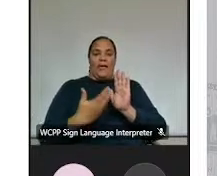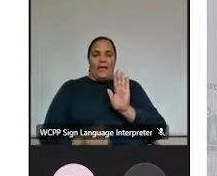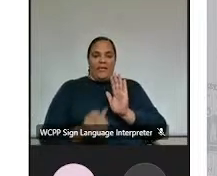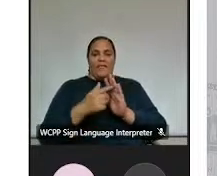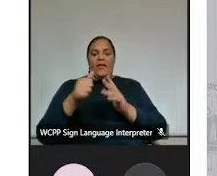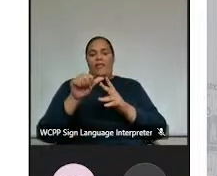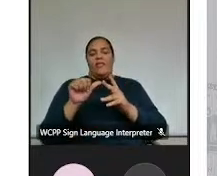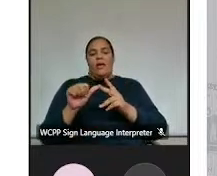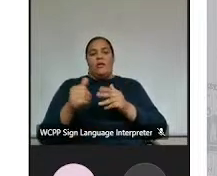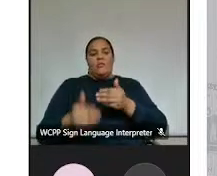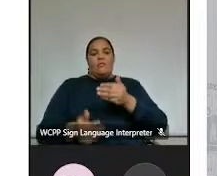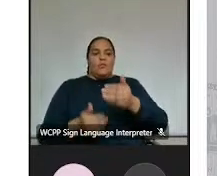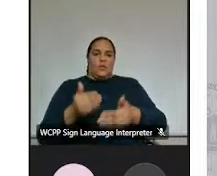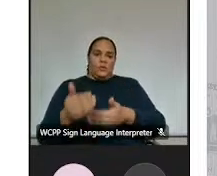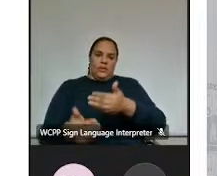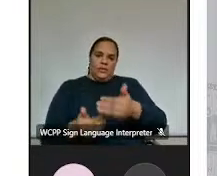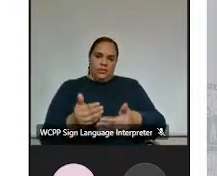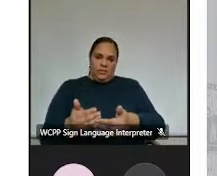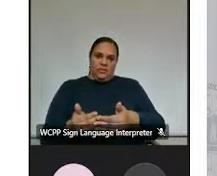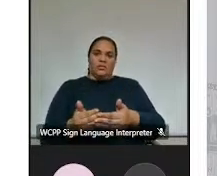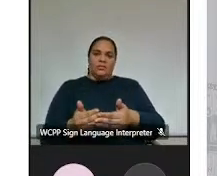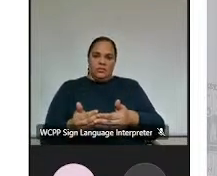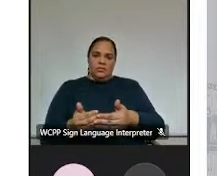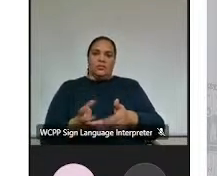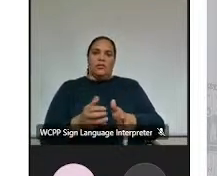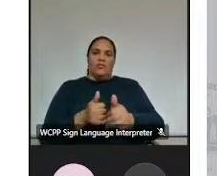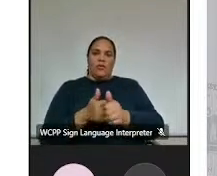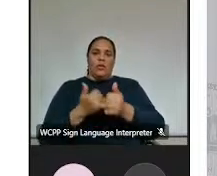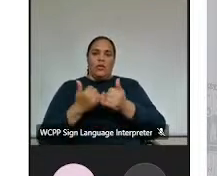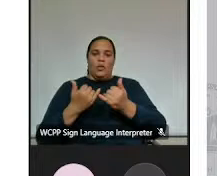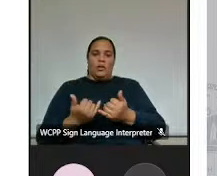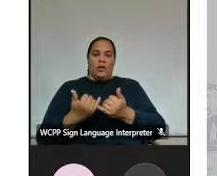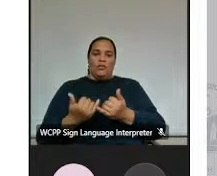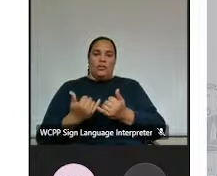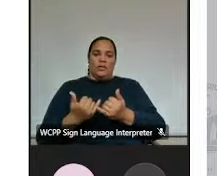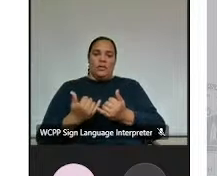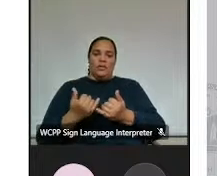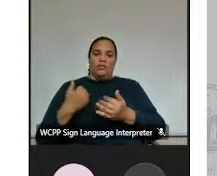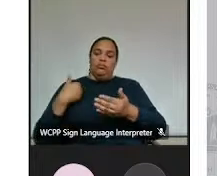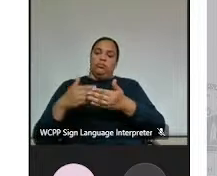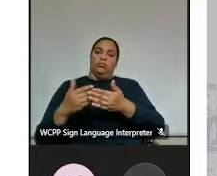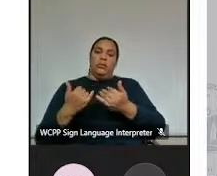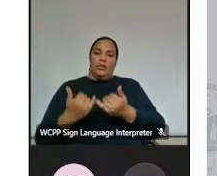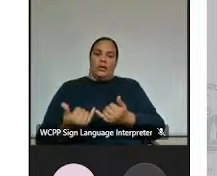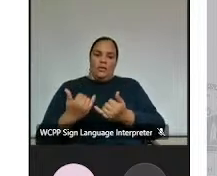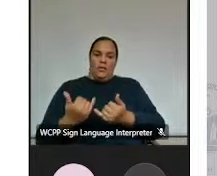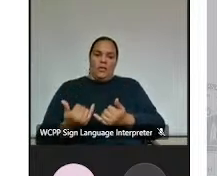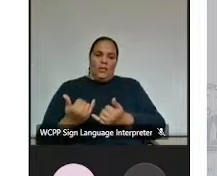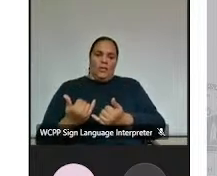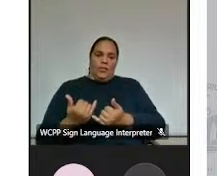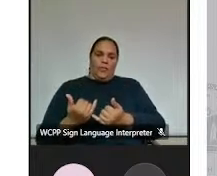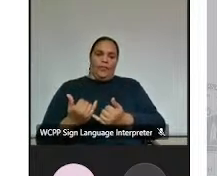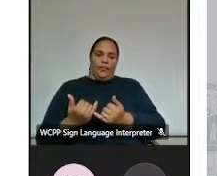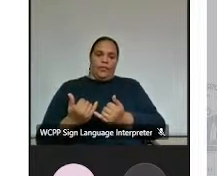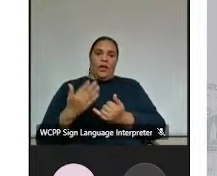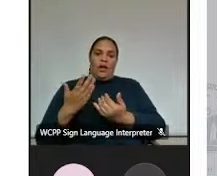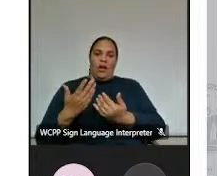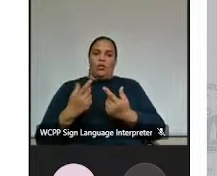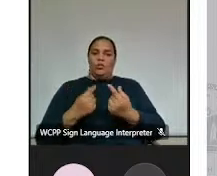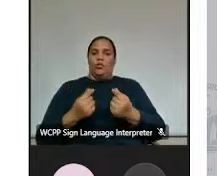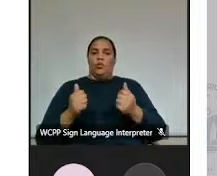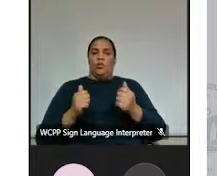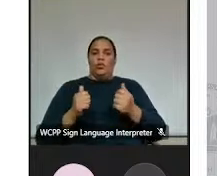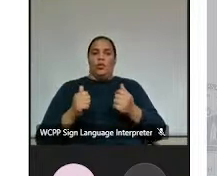we'll follow the process we followed currently to where we are in preceding the enacting of the